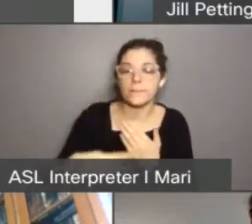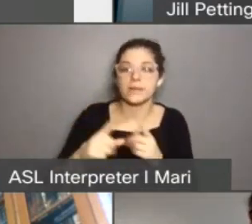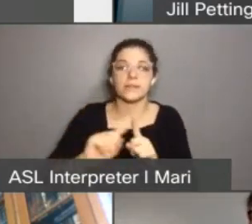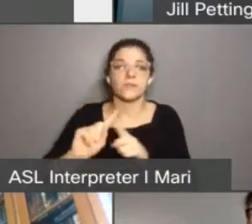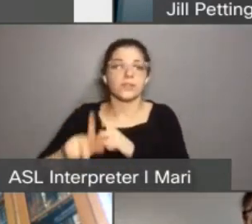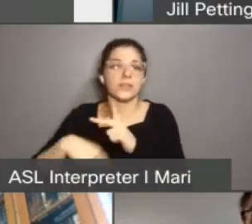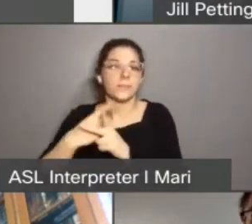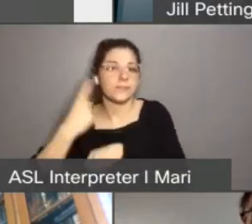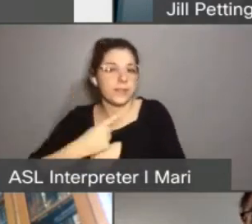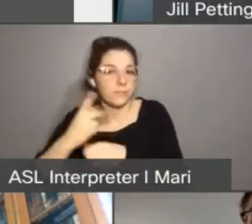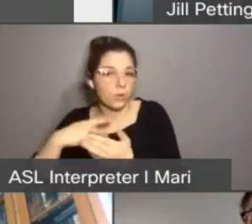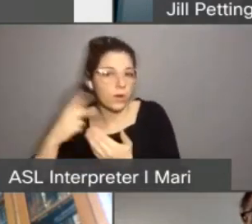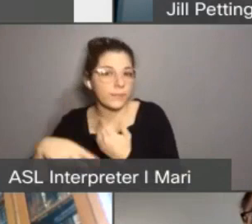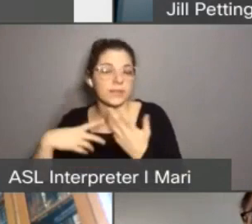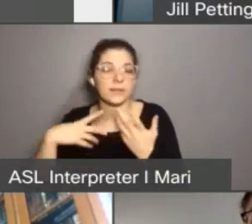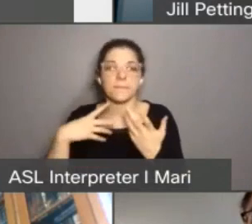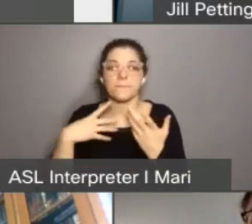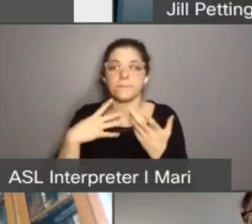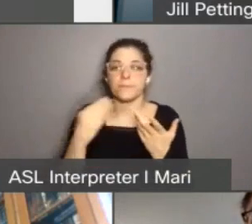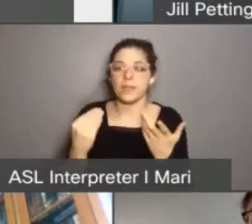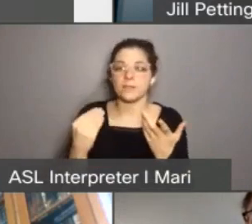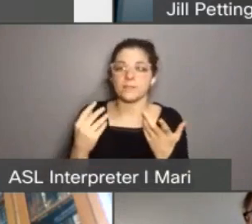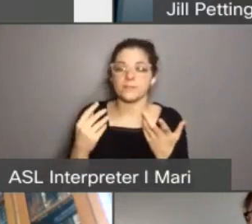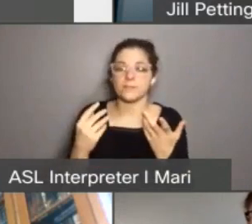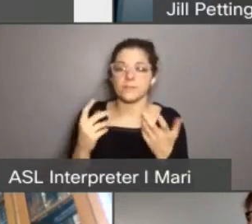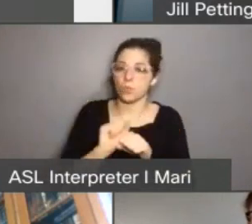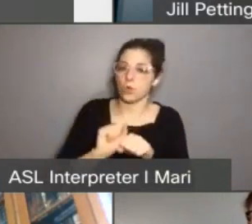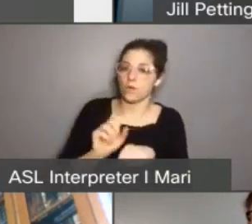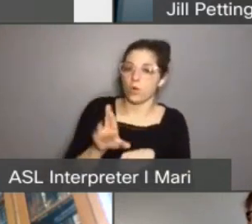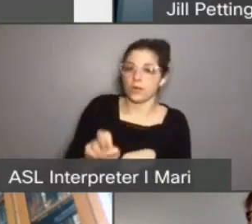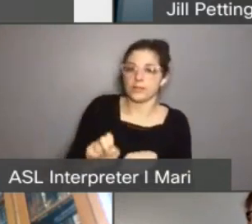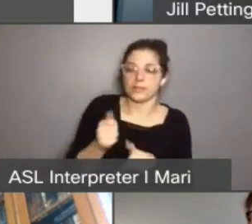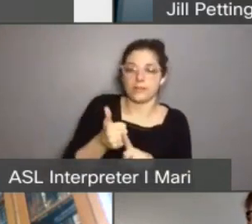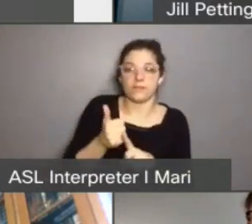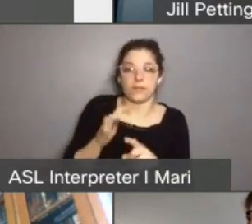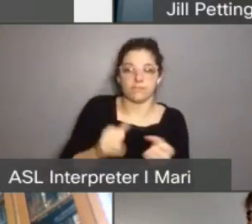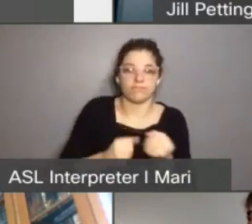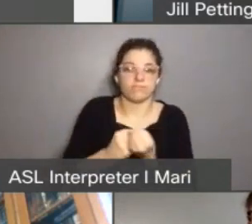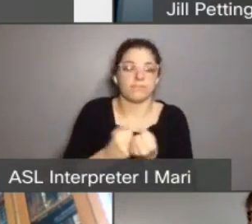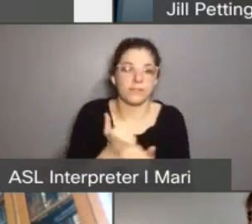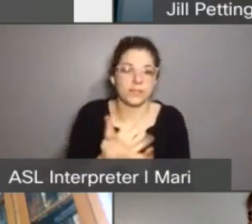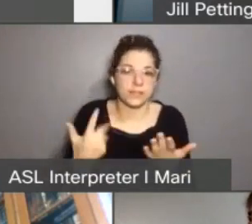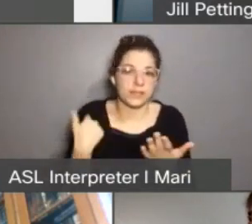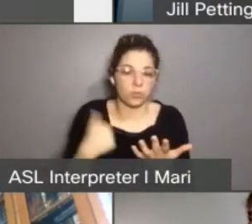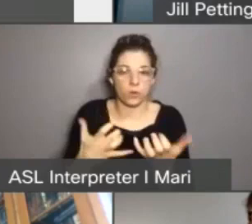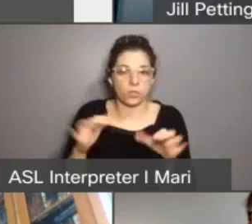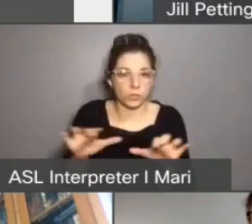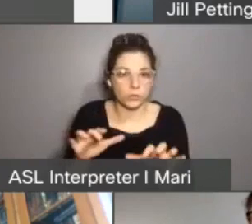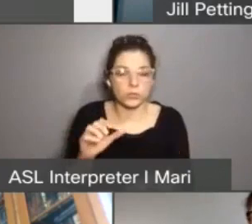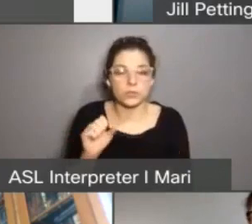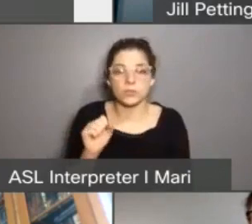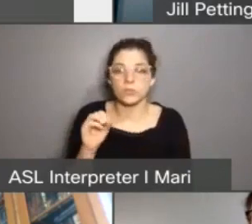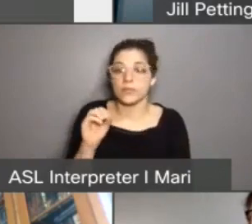day programming, and the workforce is the backbone of everything that we want to do. So